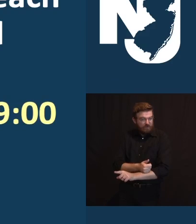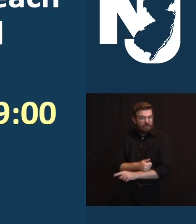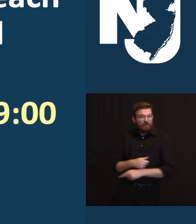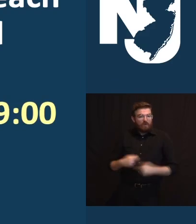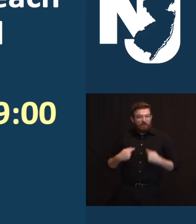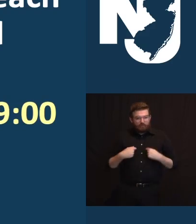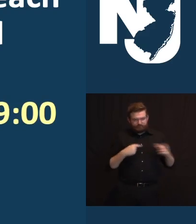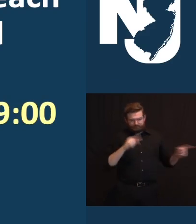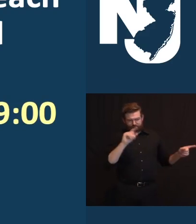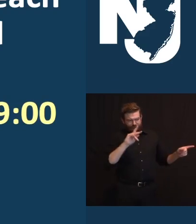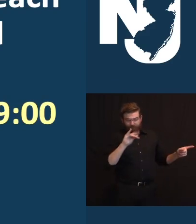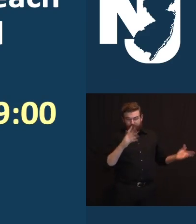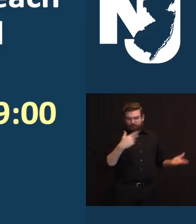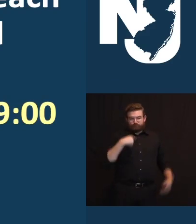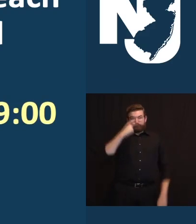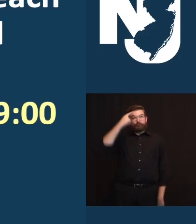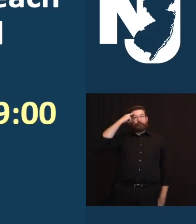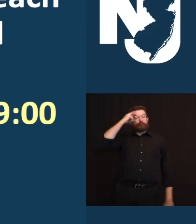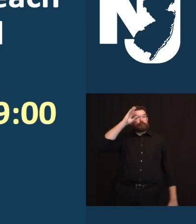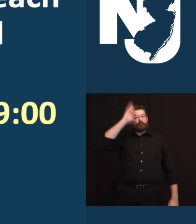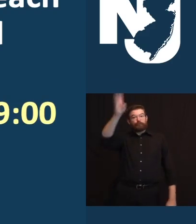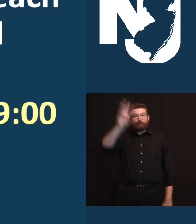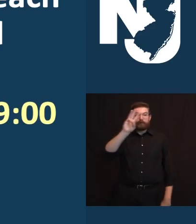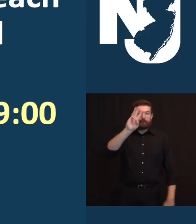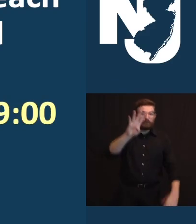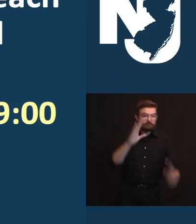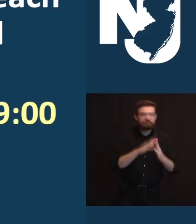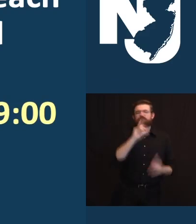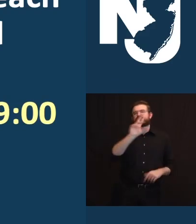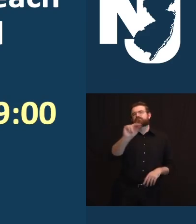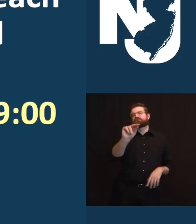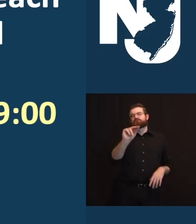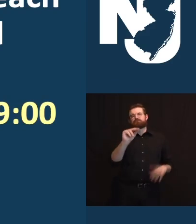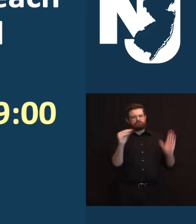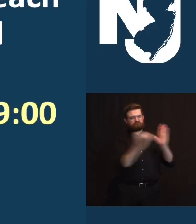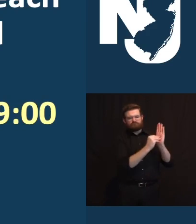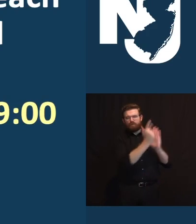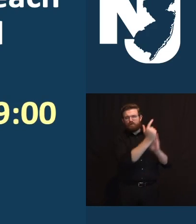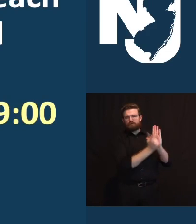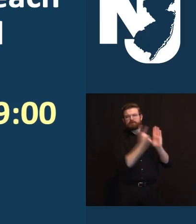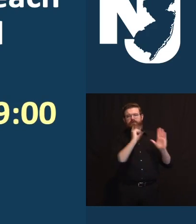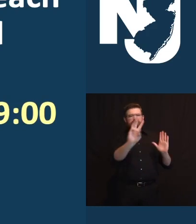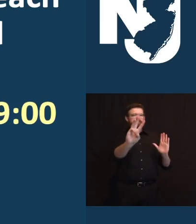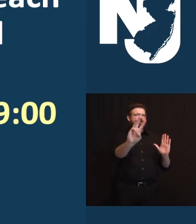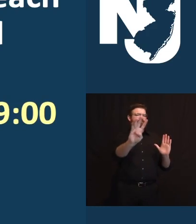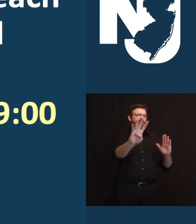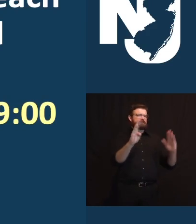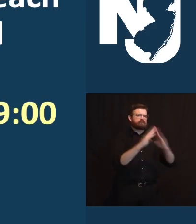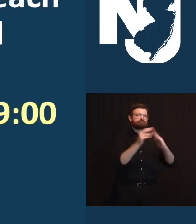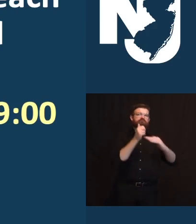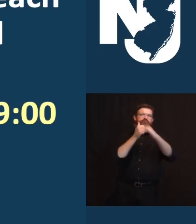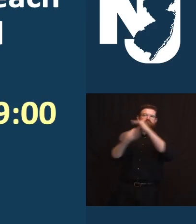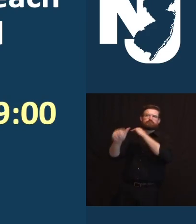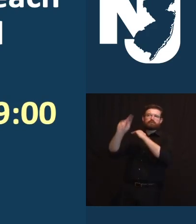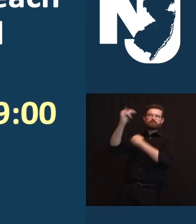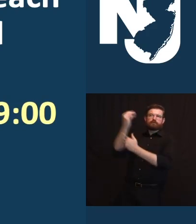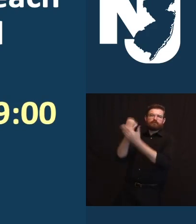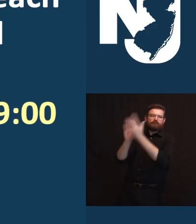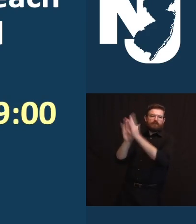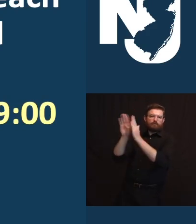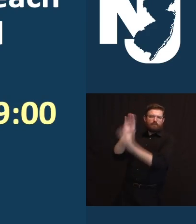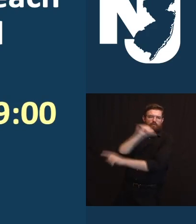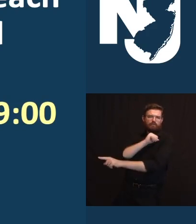towns. These are in charter, in statute, and they are under the purview of the New Jersey Redevelopment Authority. If we could get to every community in the